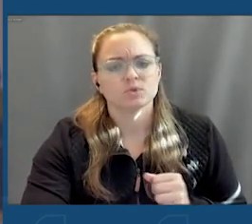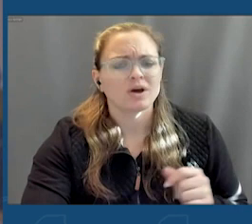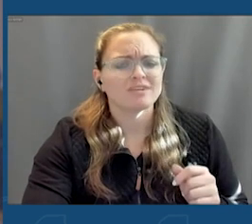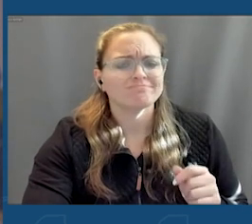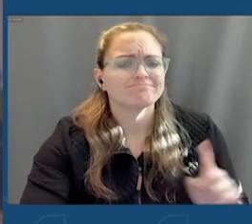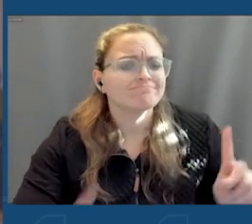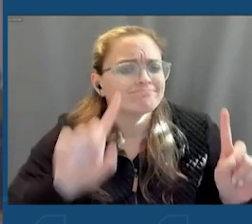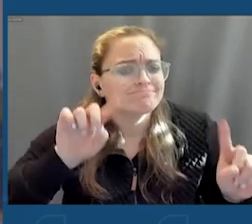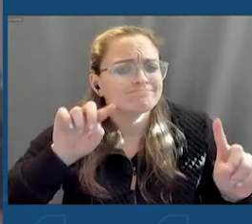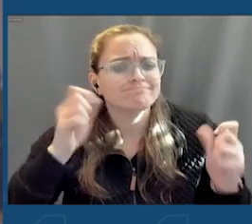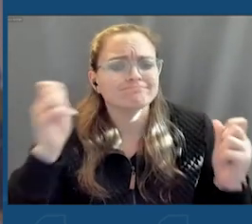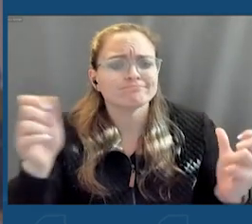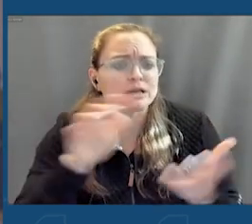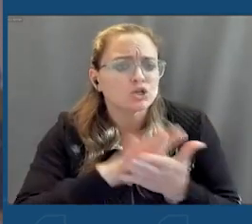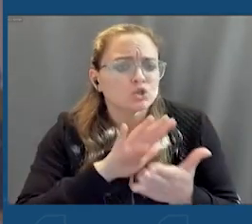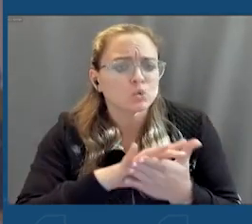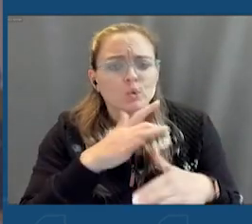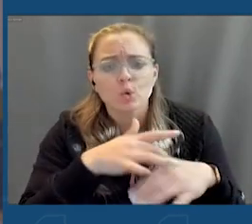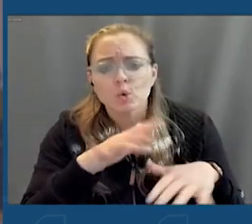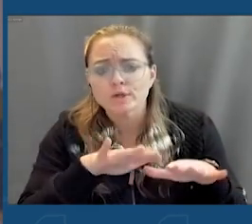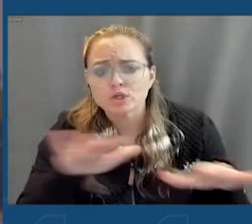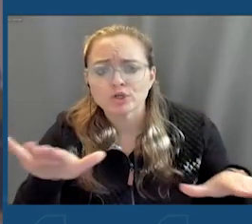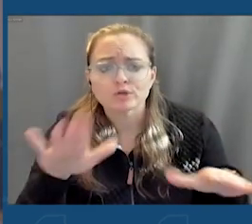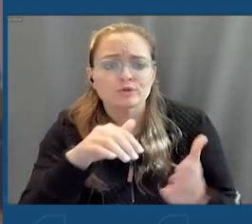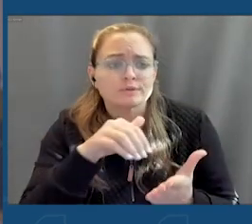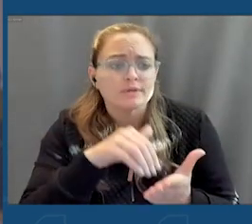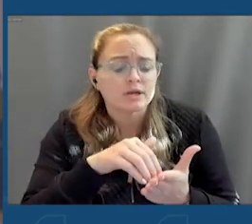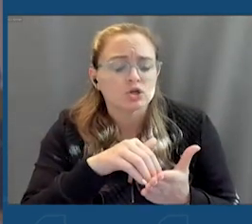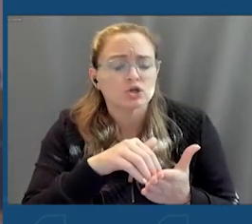early childhood centers, education centers in my district.